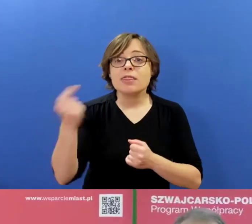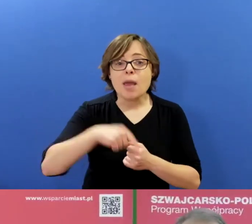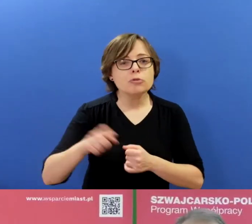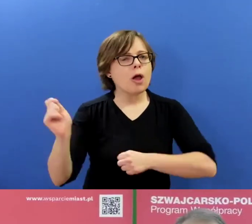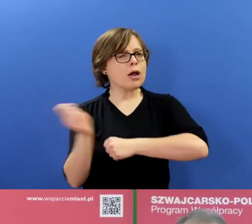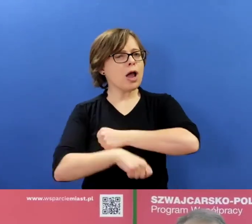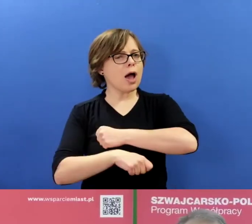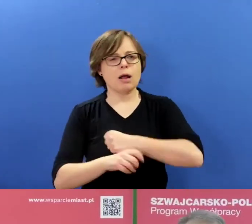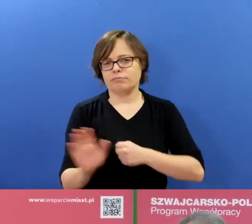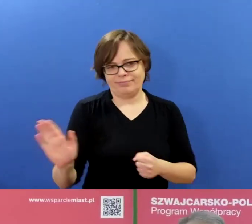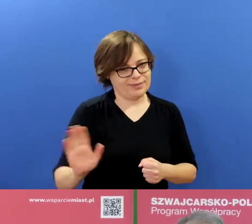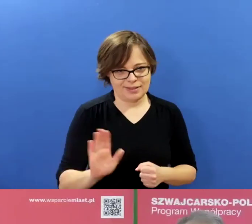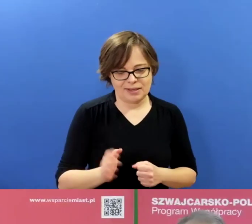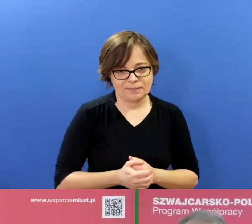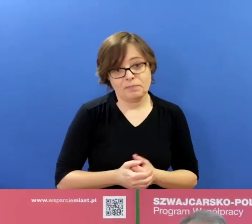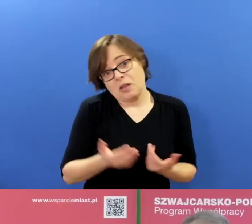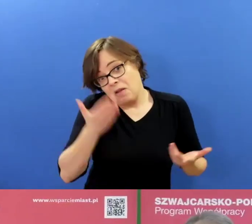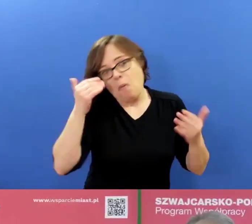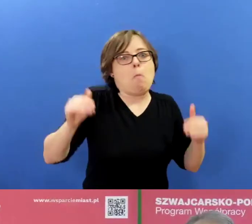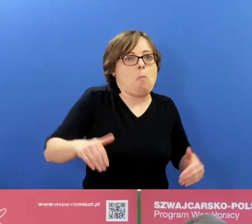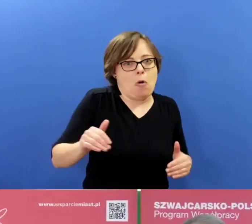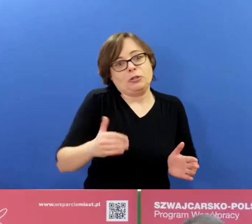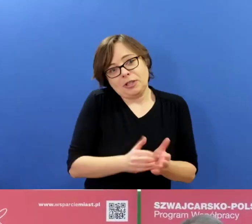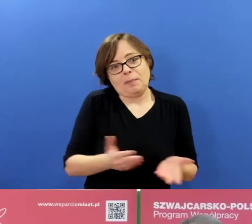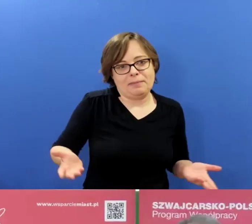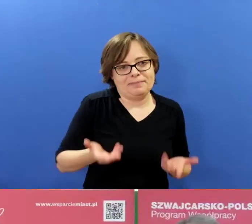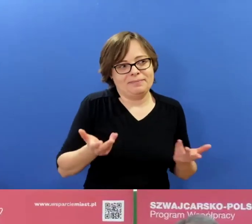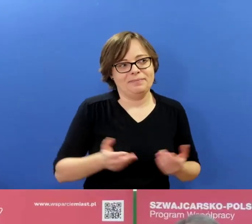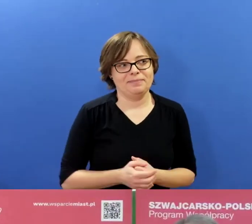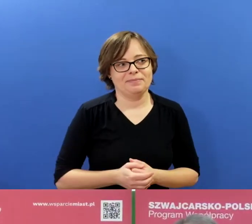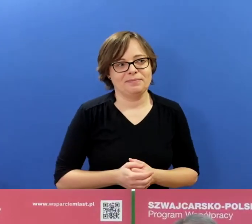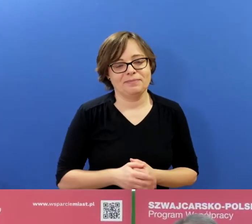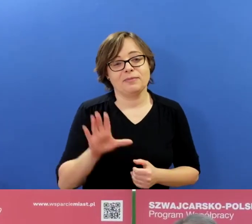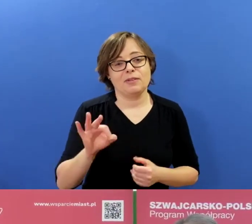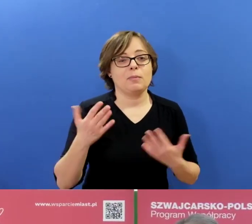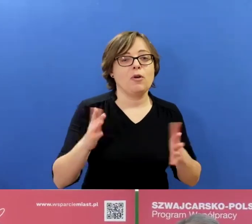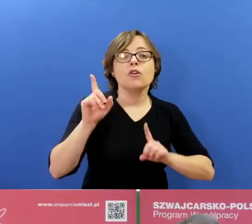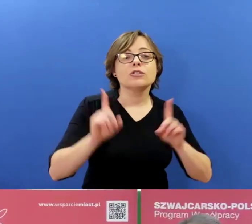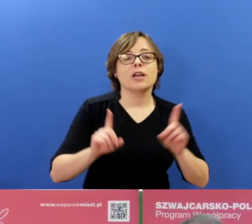they should be, because I would say sometimes we don't use the privilege that we have.